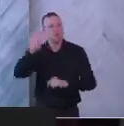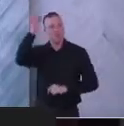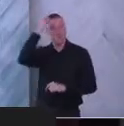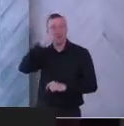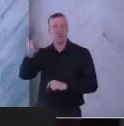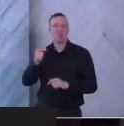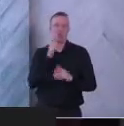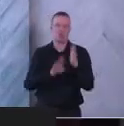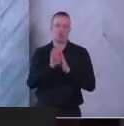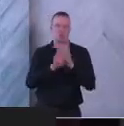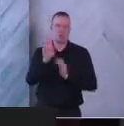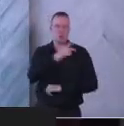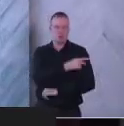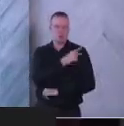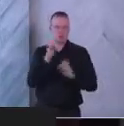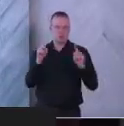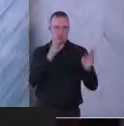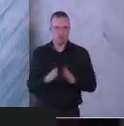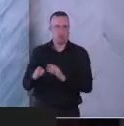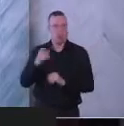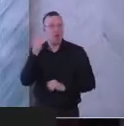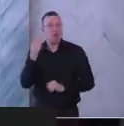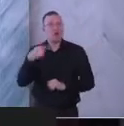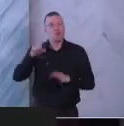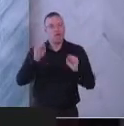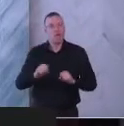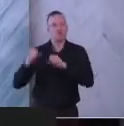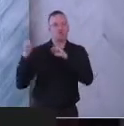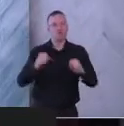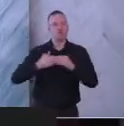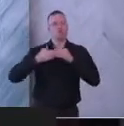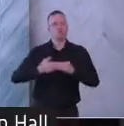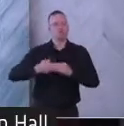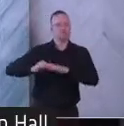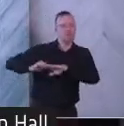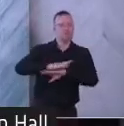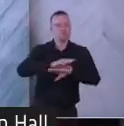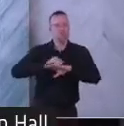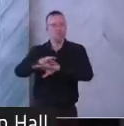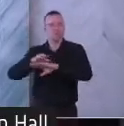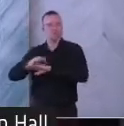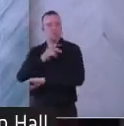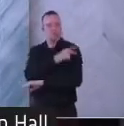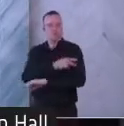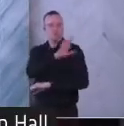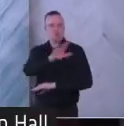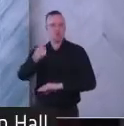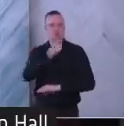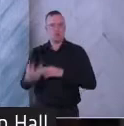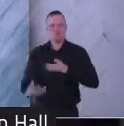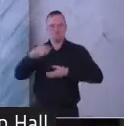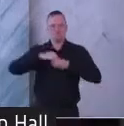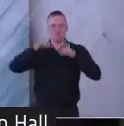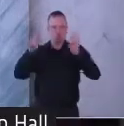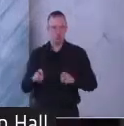really develop provincial educational plans. However, we can have a strong leadership role to influence provincial governments to incorporate these